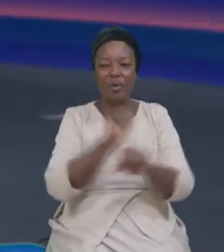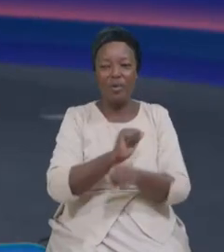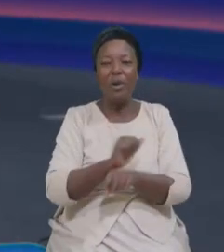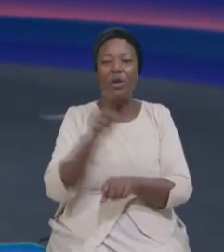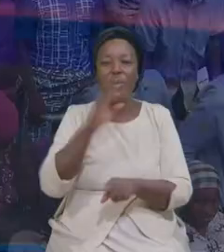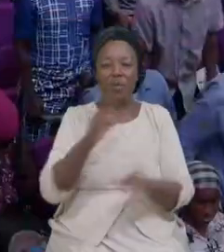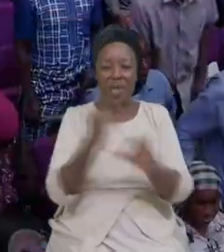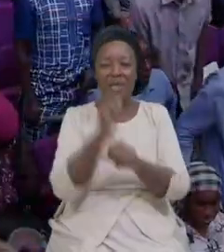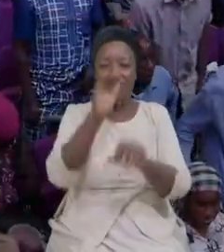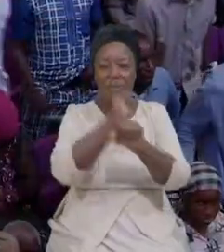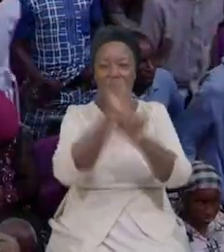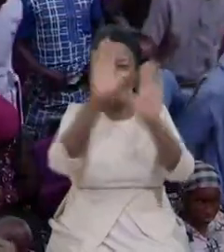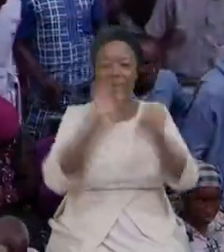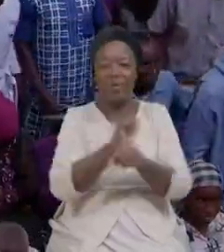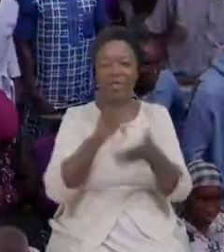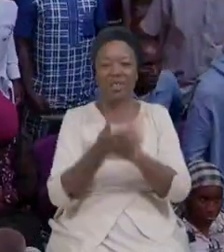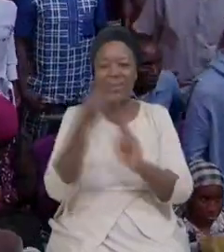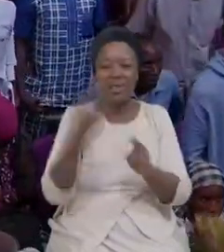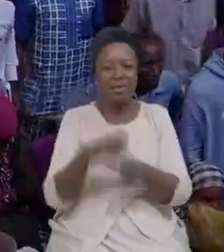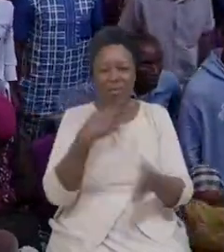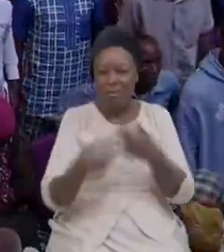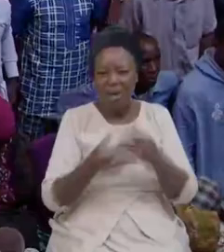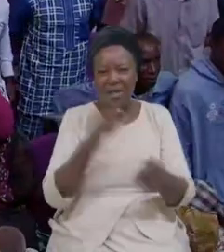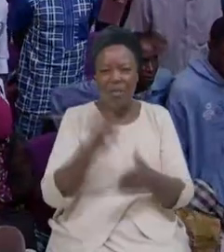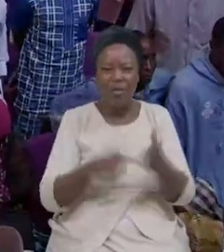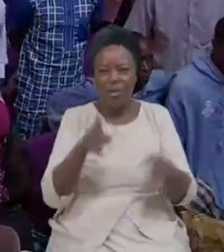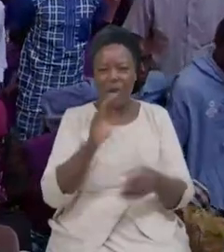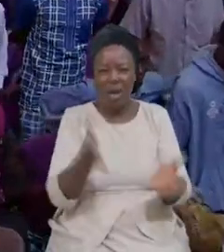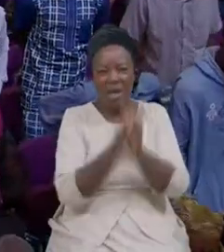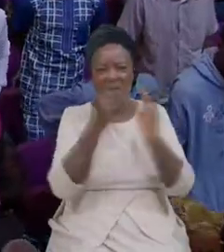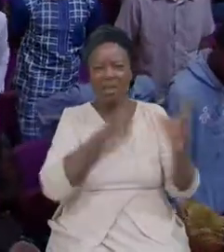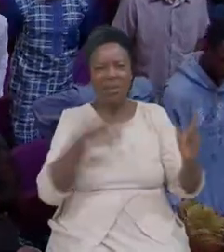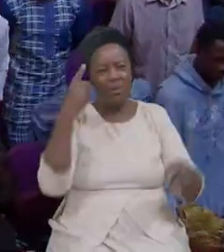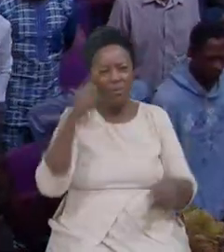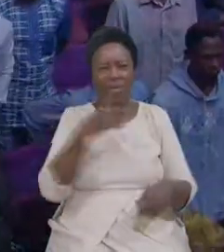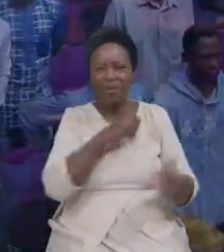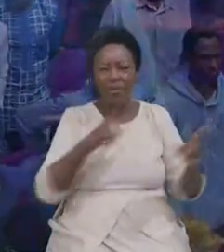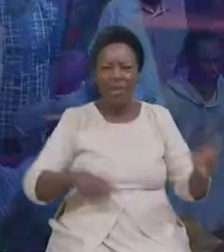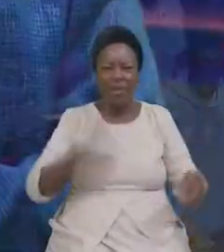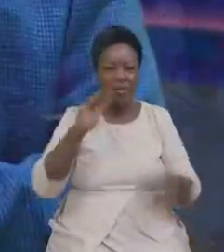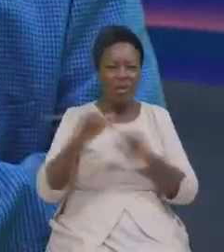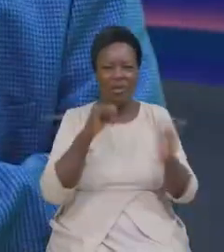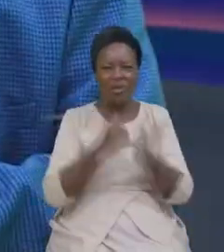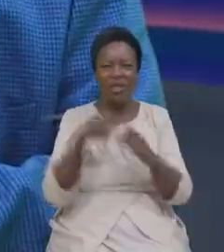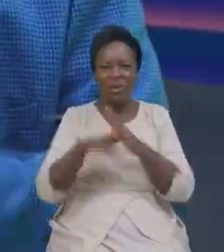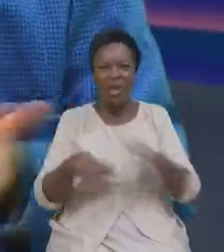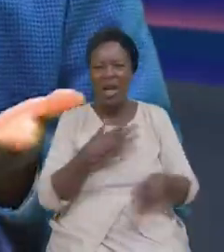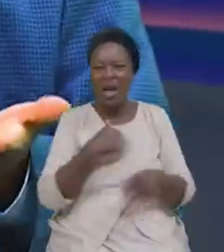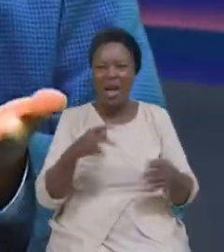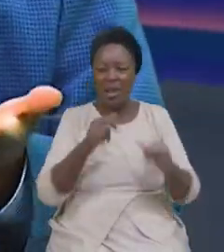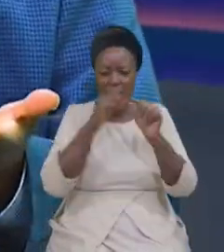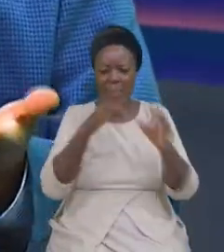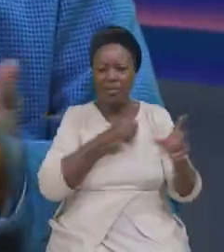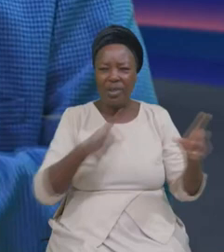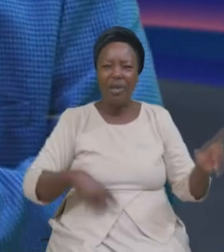You will get your healing. Whatever it is you are asking the Lord for, the Lord will do it. And the praises of the Lord will be